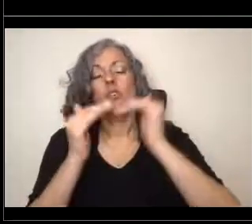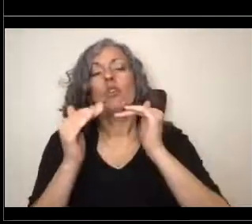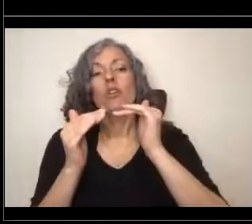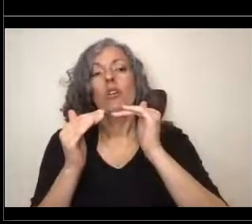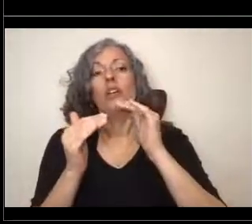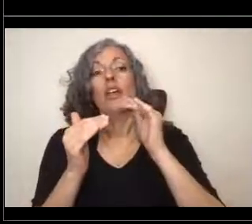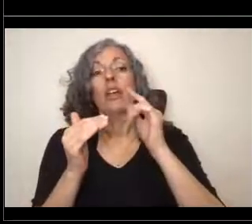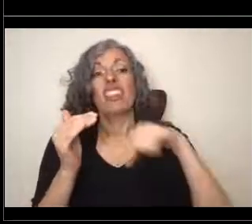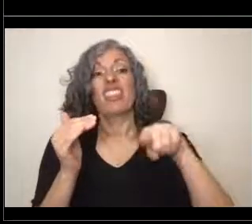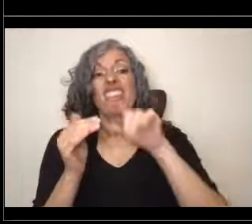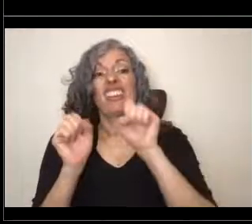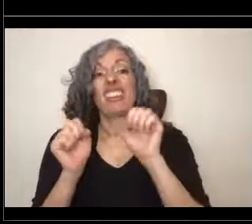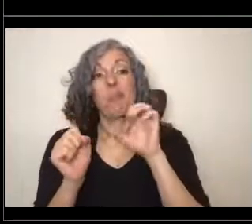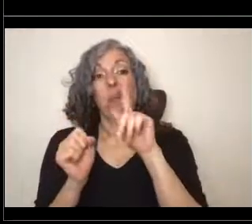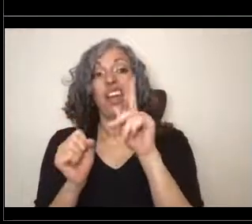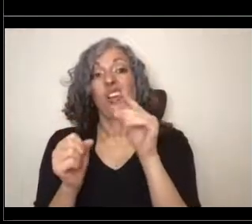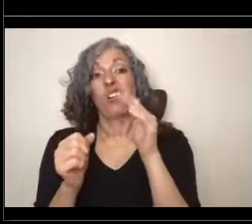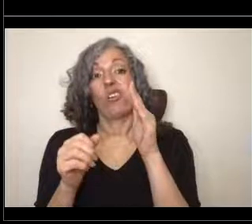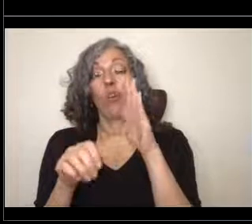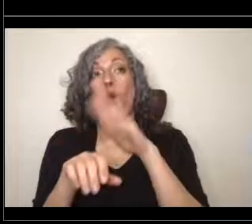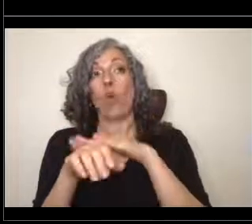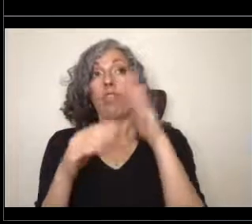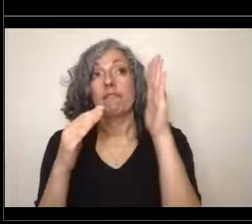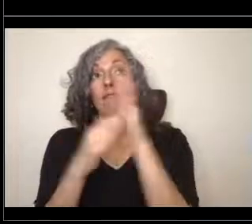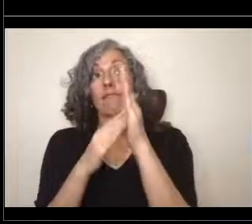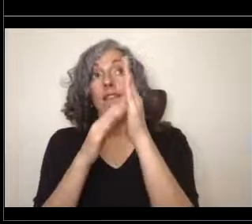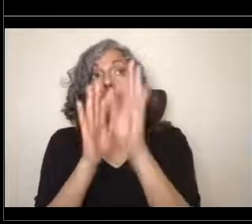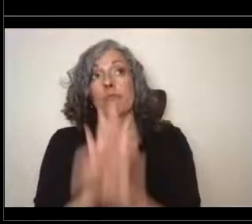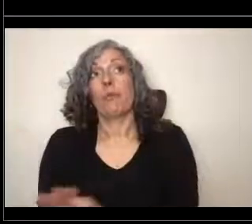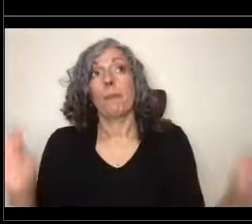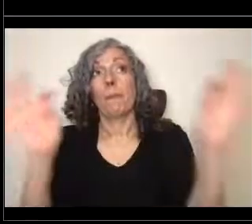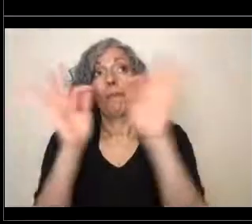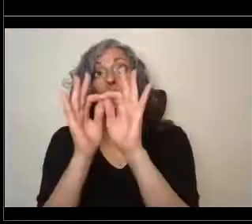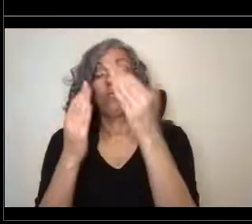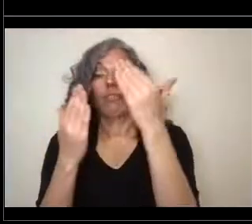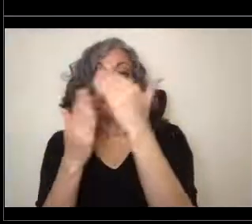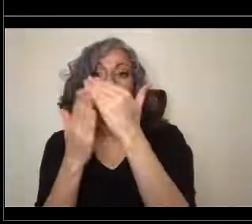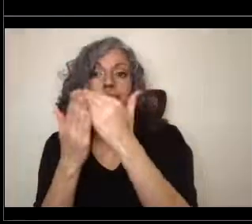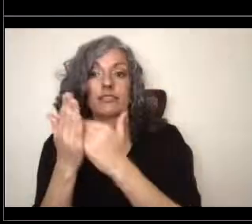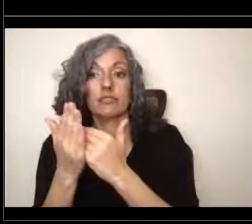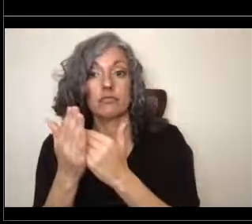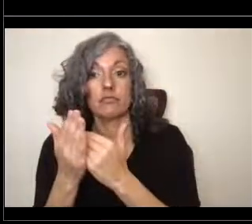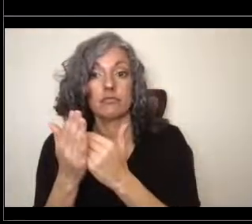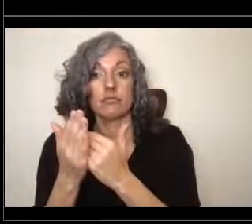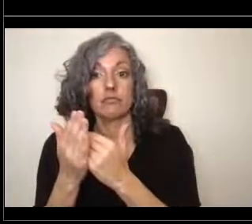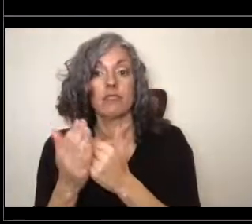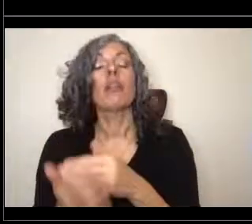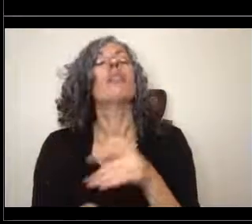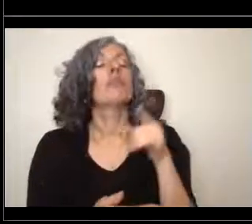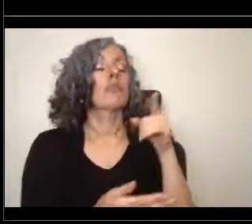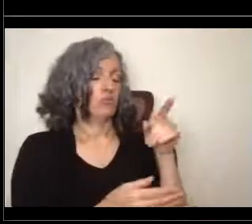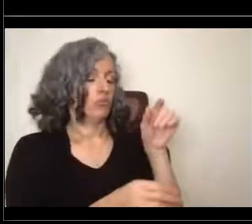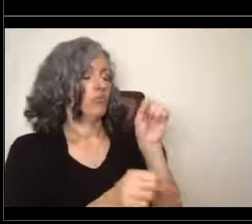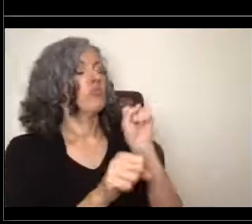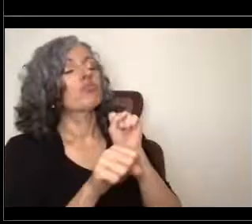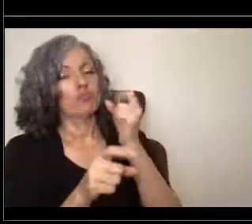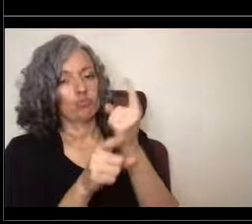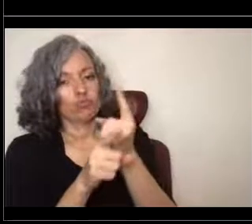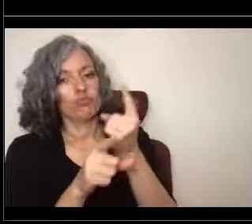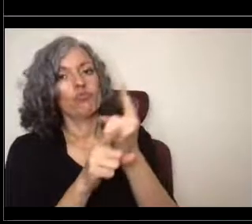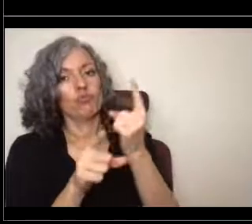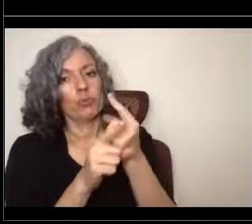I interpreting this right, or am I completely off base? No, you're right on the mark. So